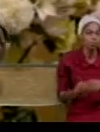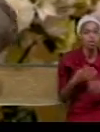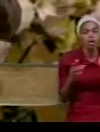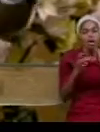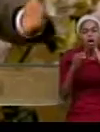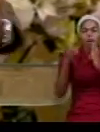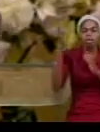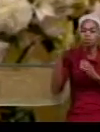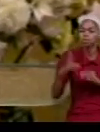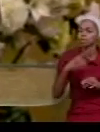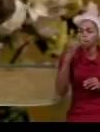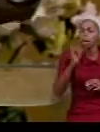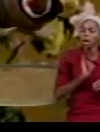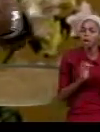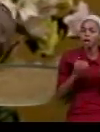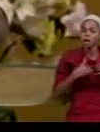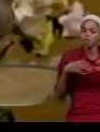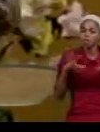them. And that was how